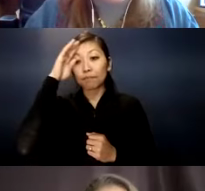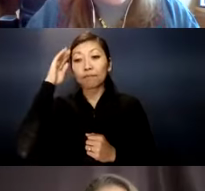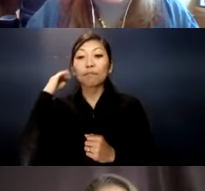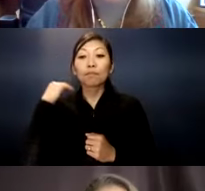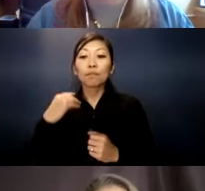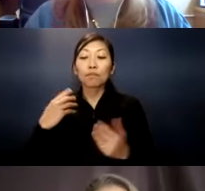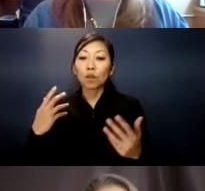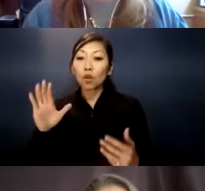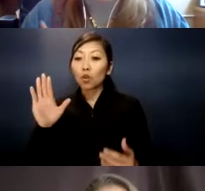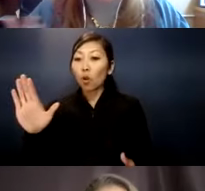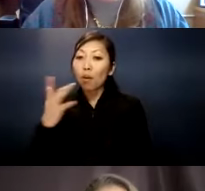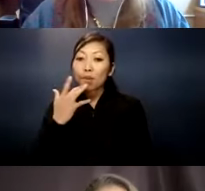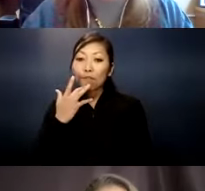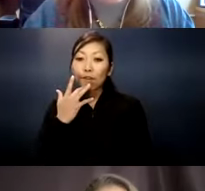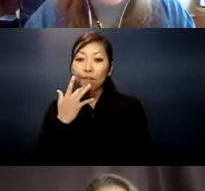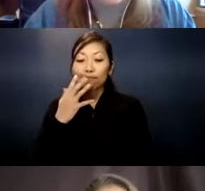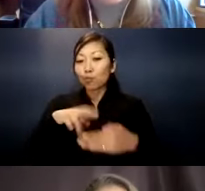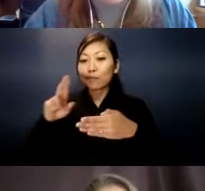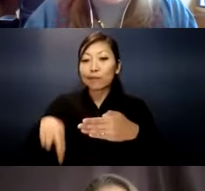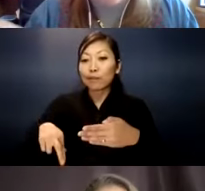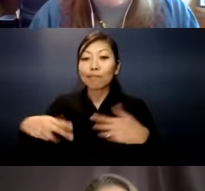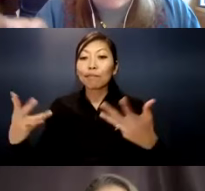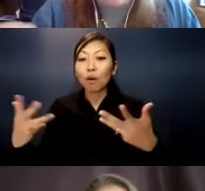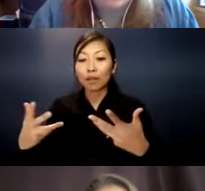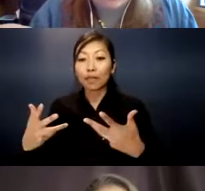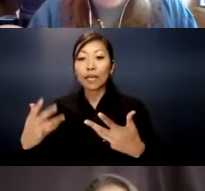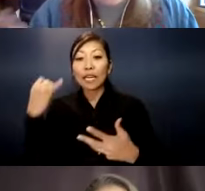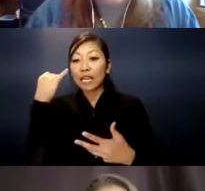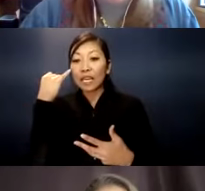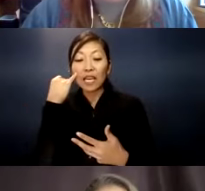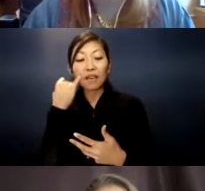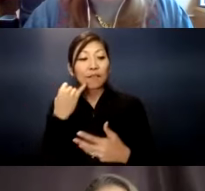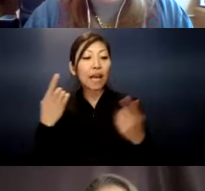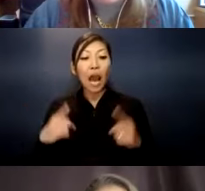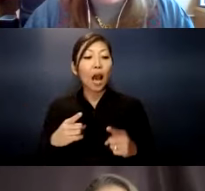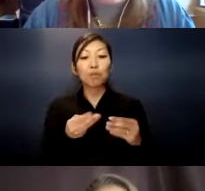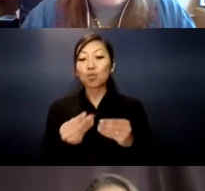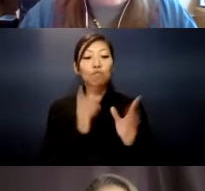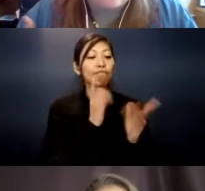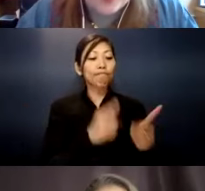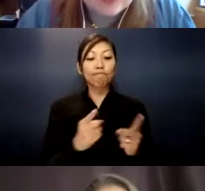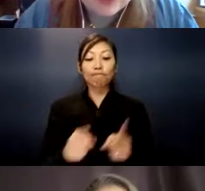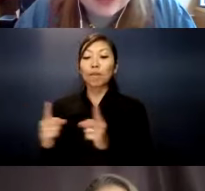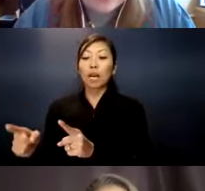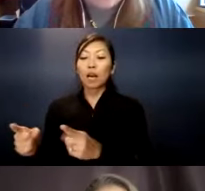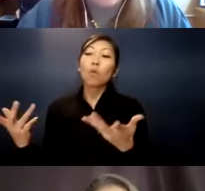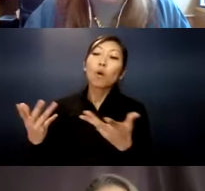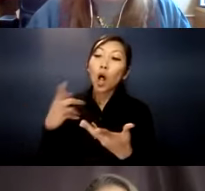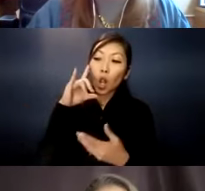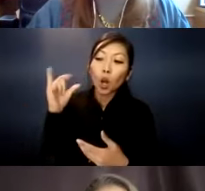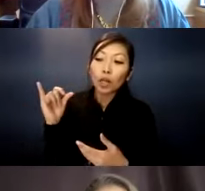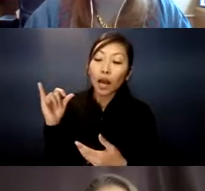point look like? If you got everything you wanted, what would that look like? And do your best to help them get